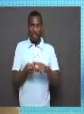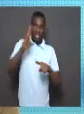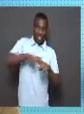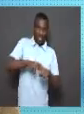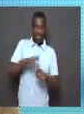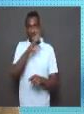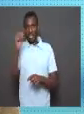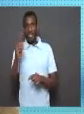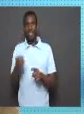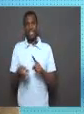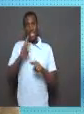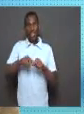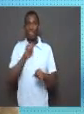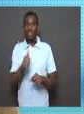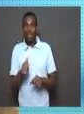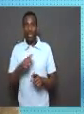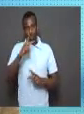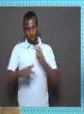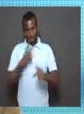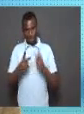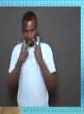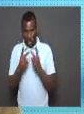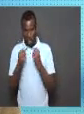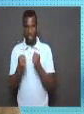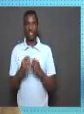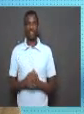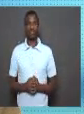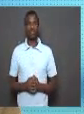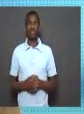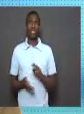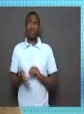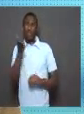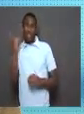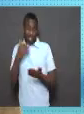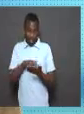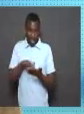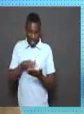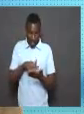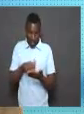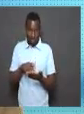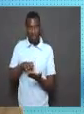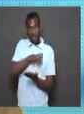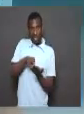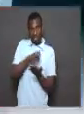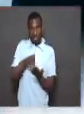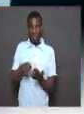and irreversible processes in our previous study of entropy.